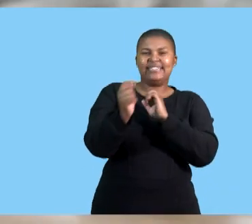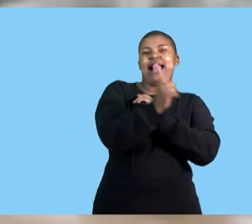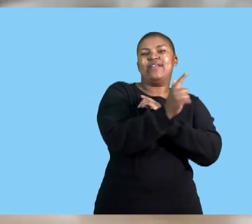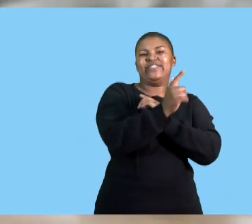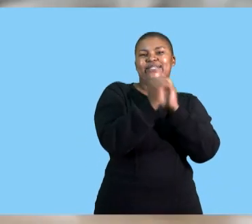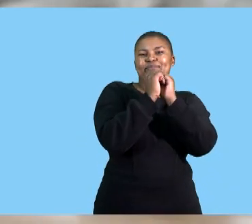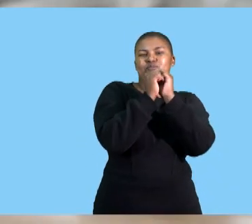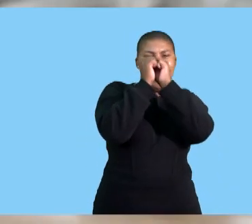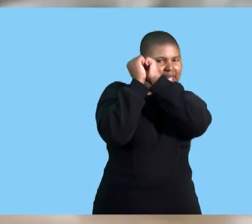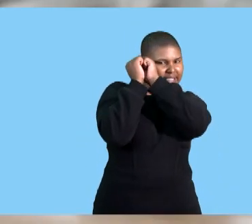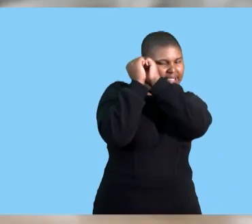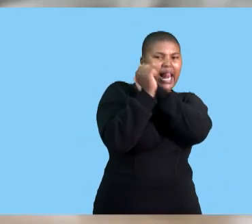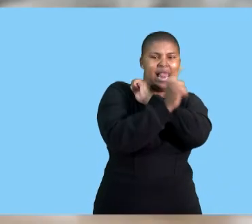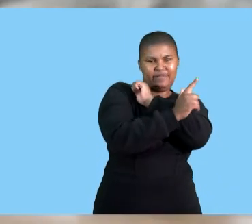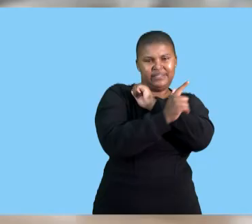brain.